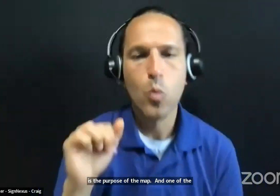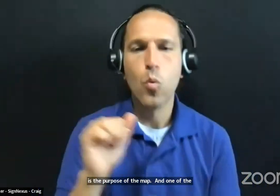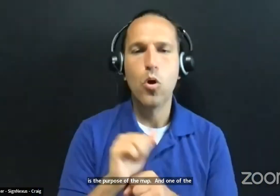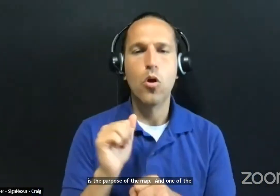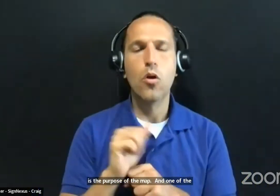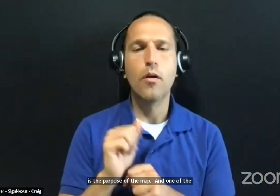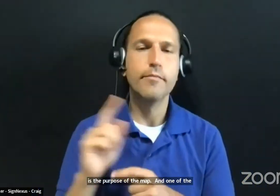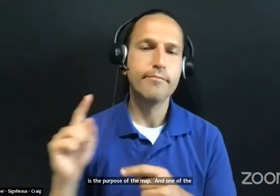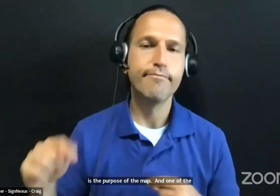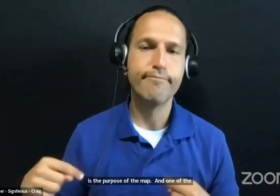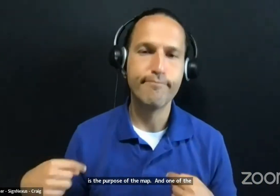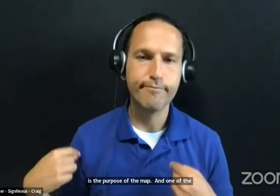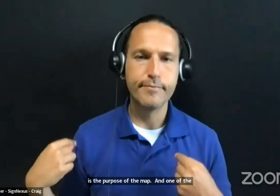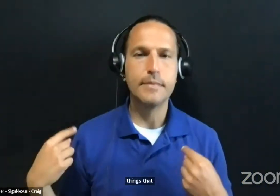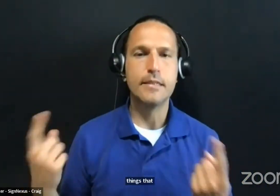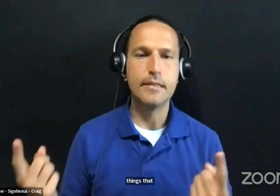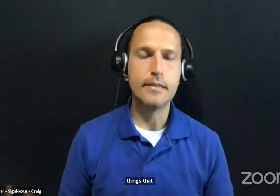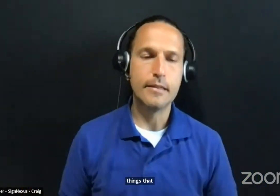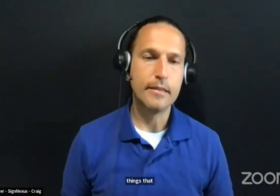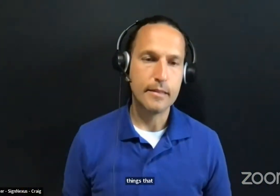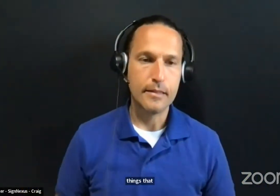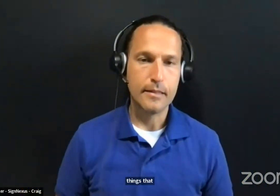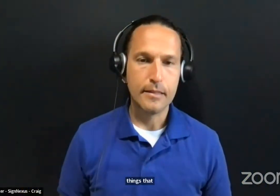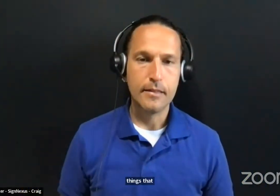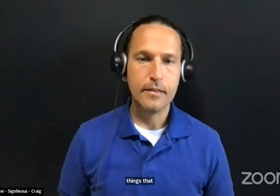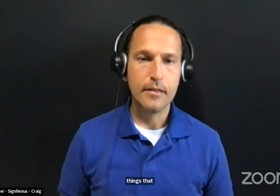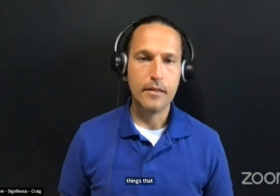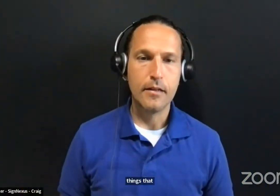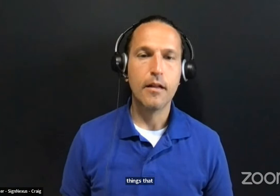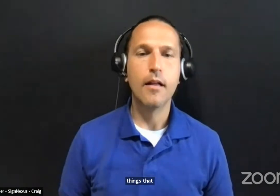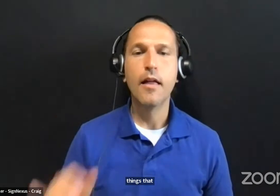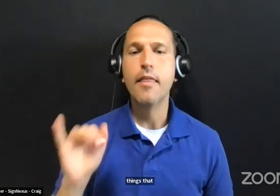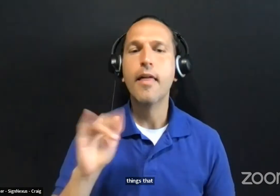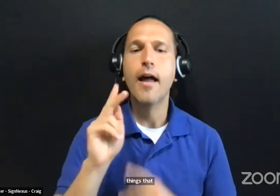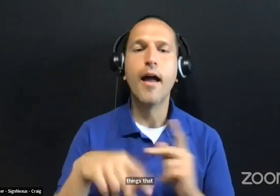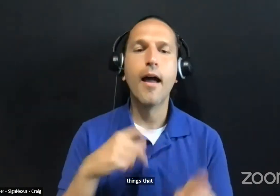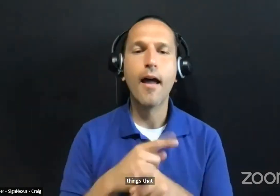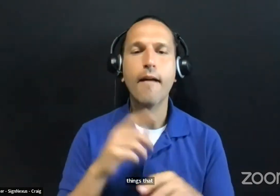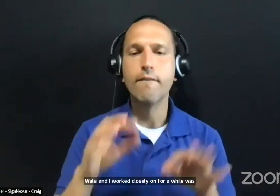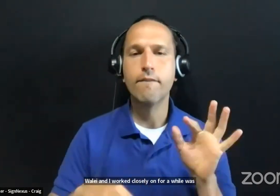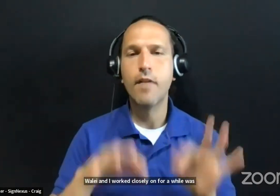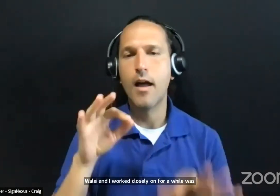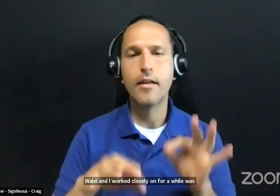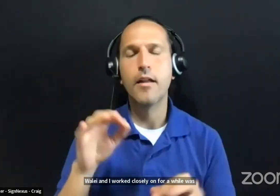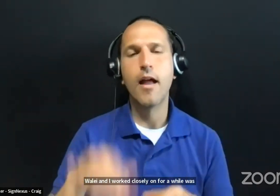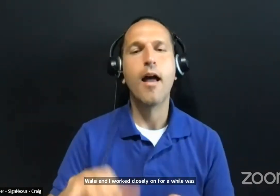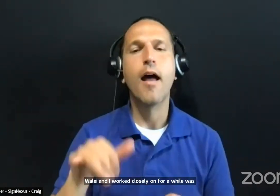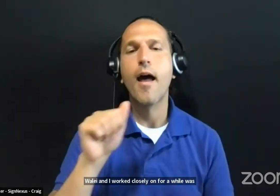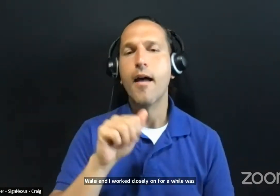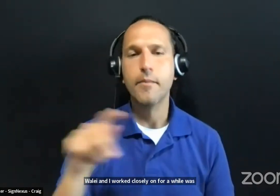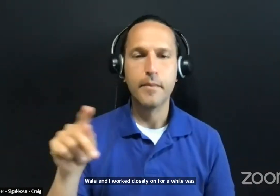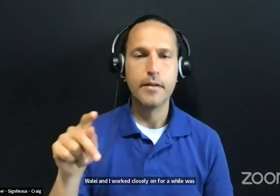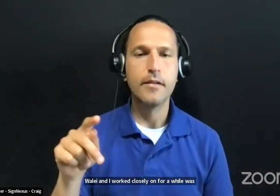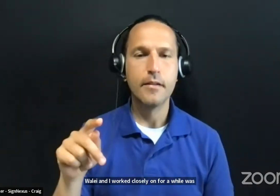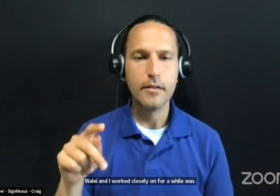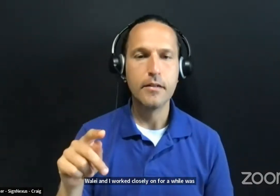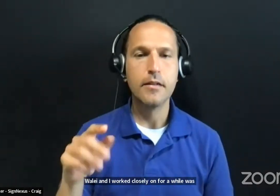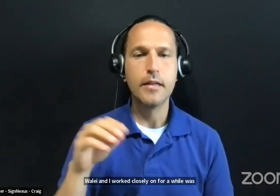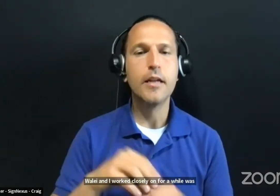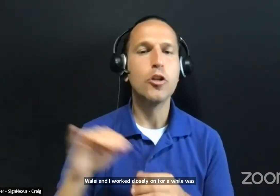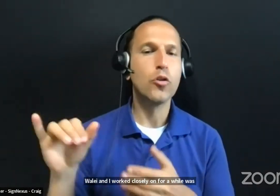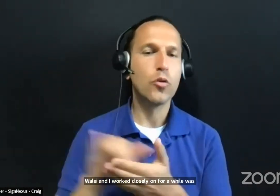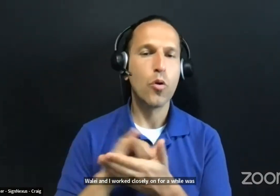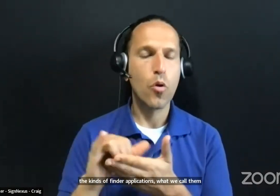on for a while was, the kinds of finder applications is what we call them in New York